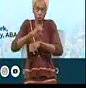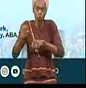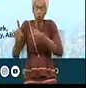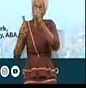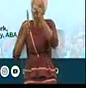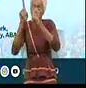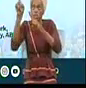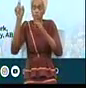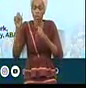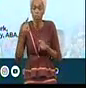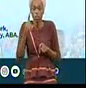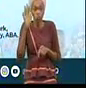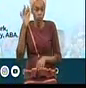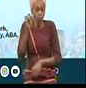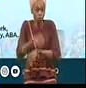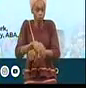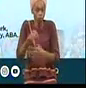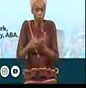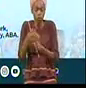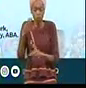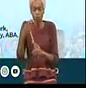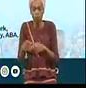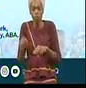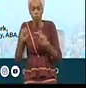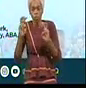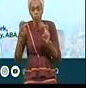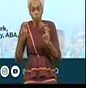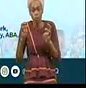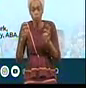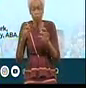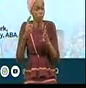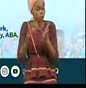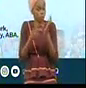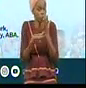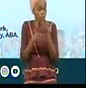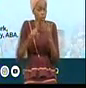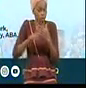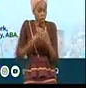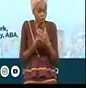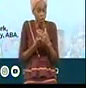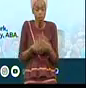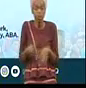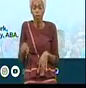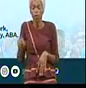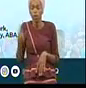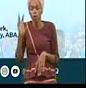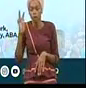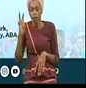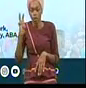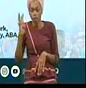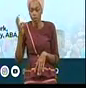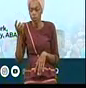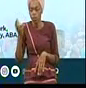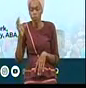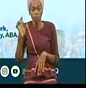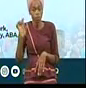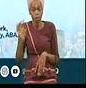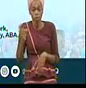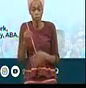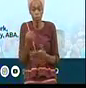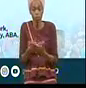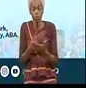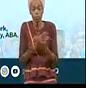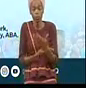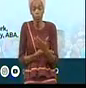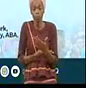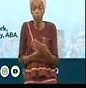program starts at 8 a.m. We should start immediately prayers and publicity for this program. Thank you, and